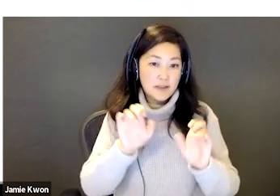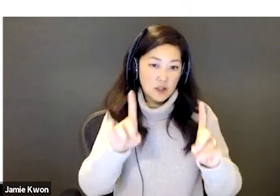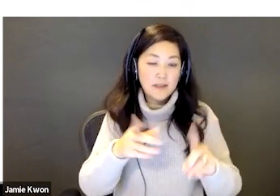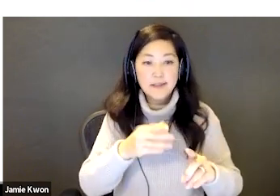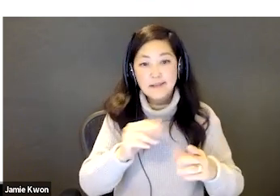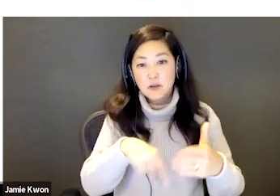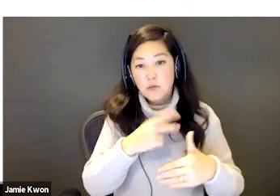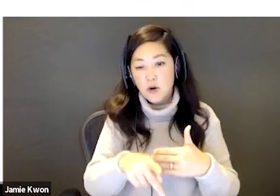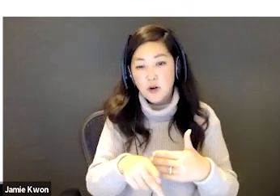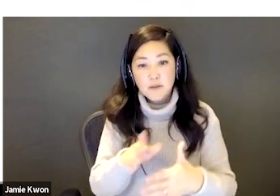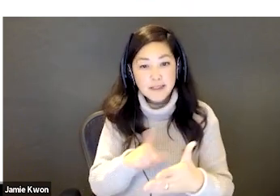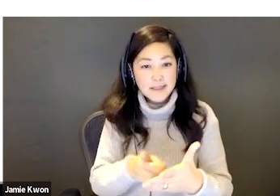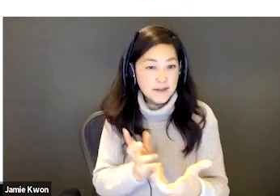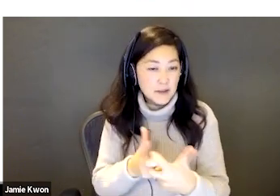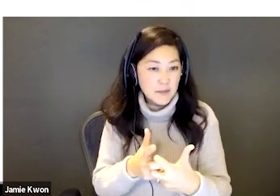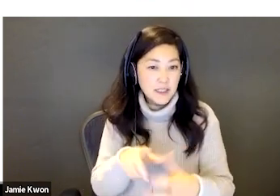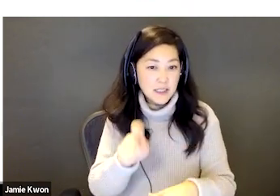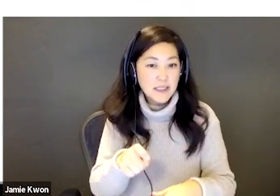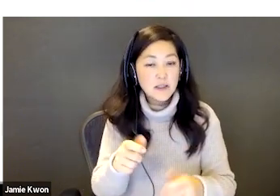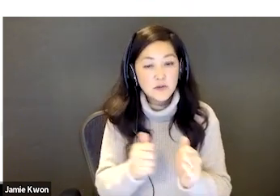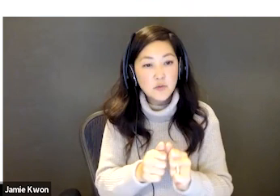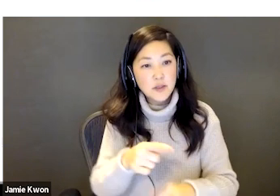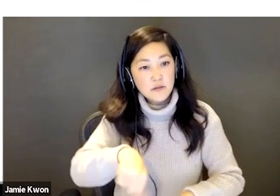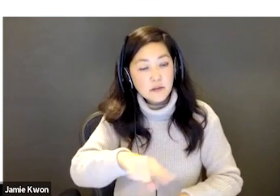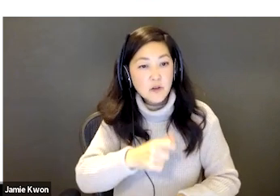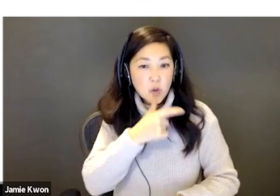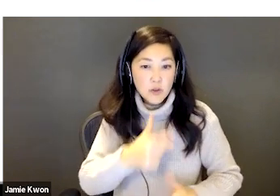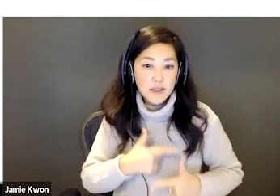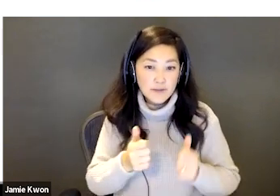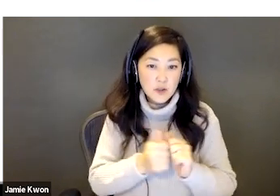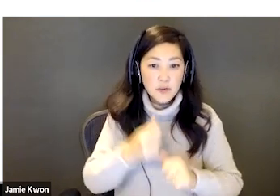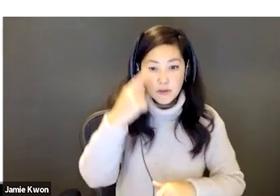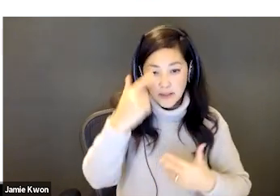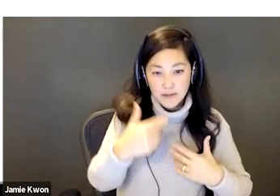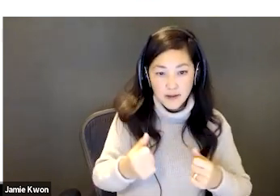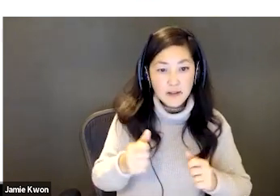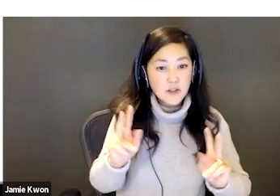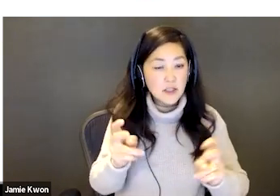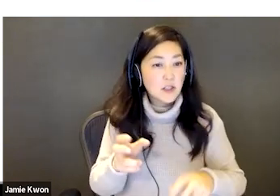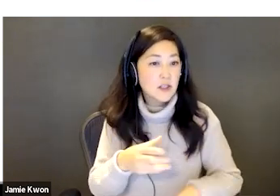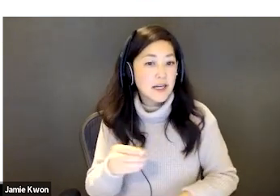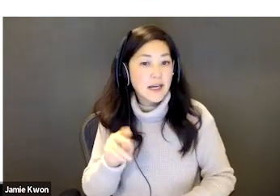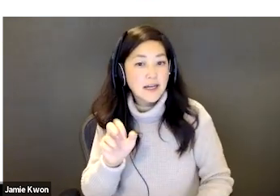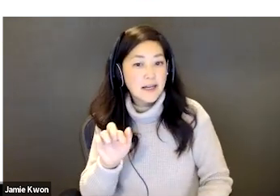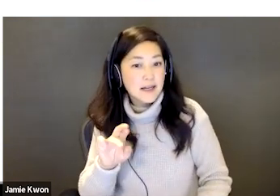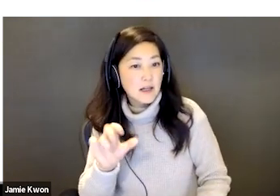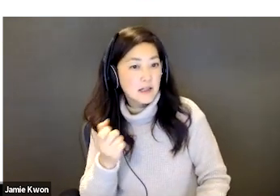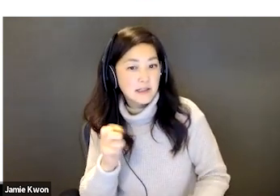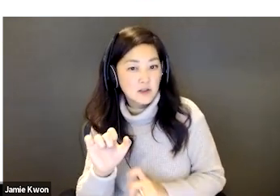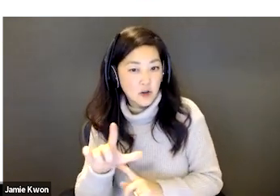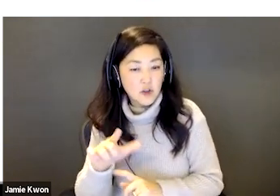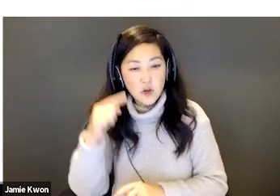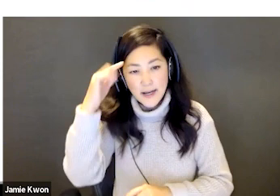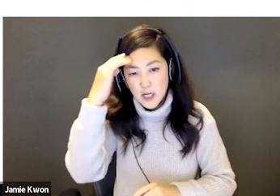to meet the needs of those living with mental health issues and neurological or cognitive differences, compassion,